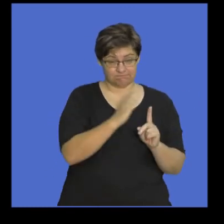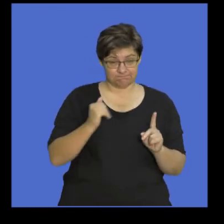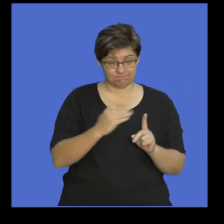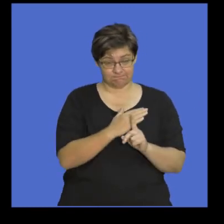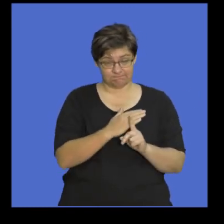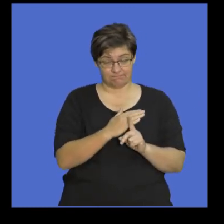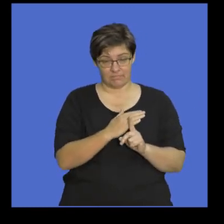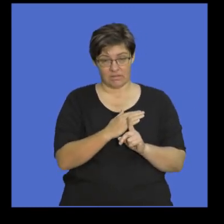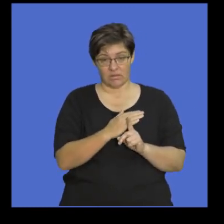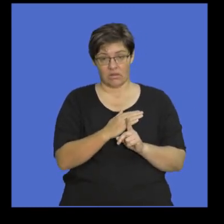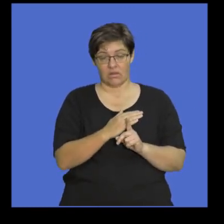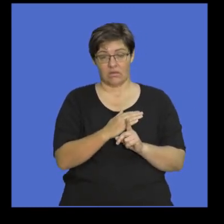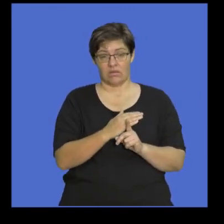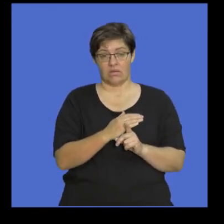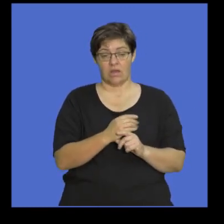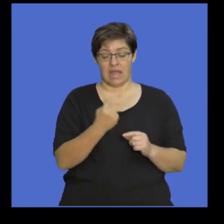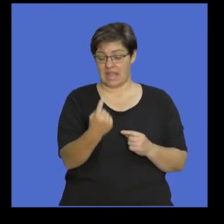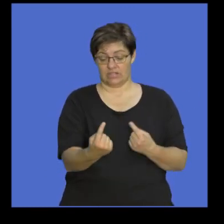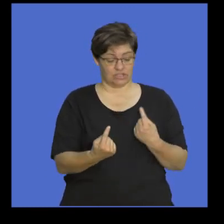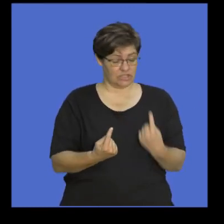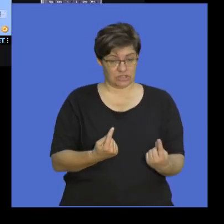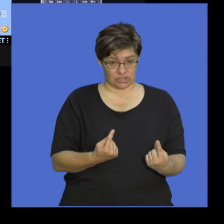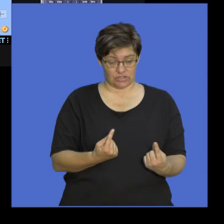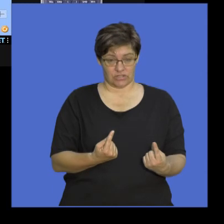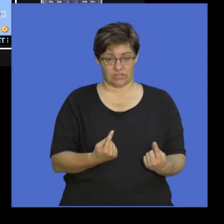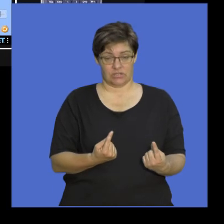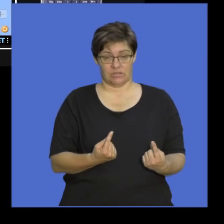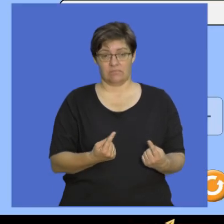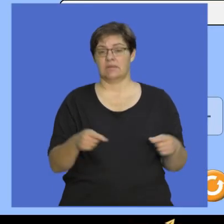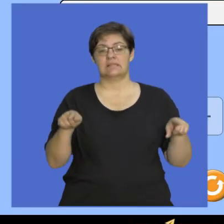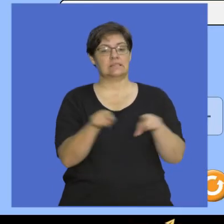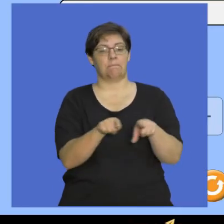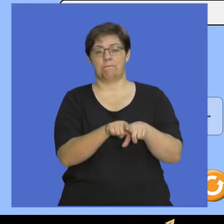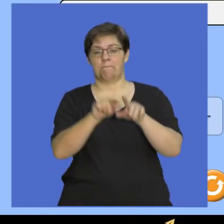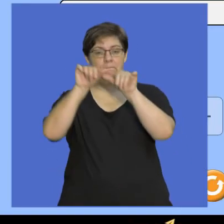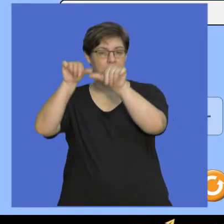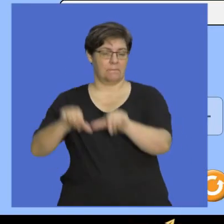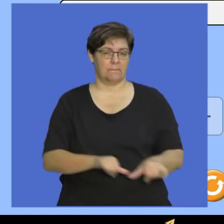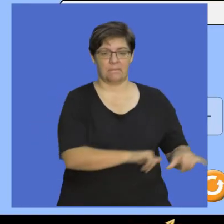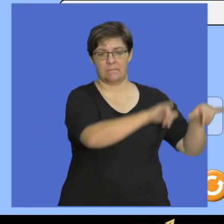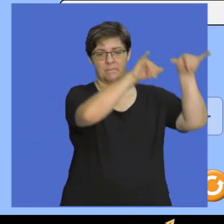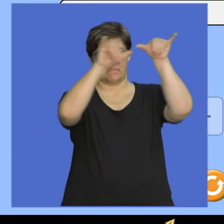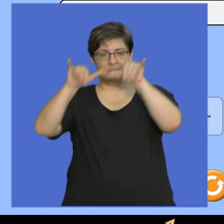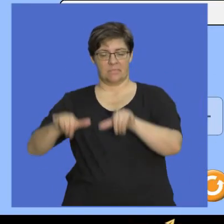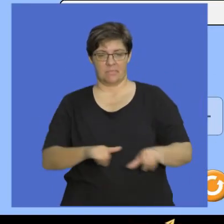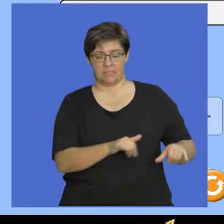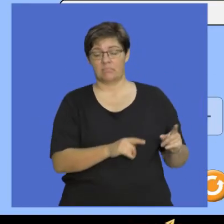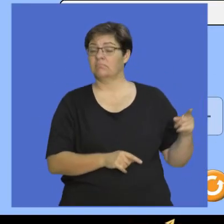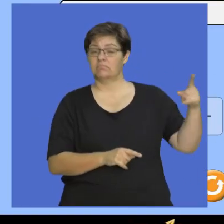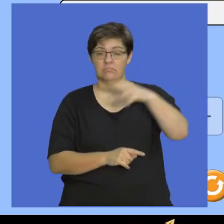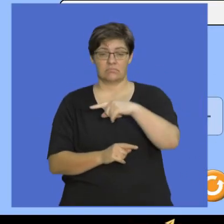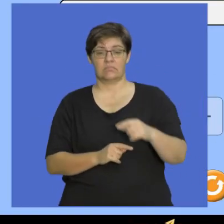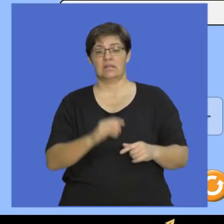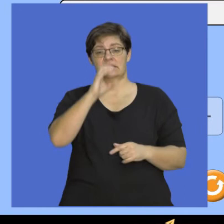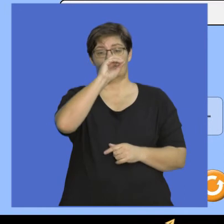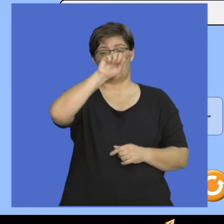of current that passes through each one of them is actually the same amount, okay? So through the battery,